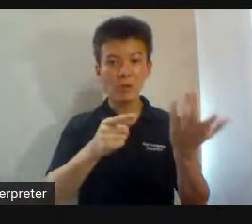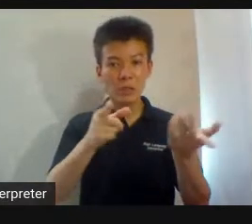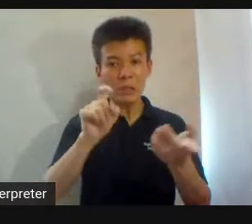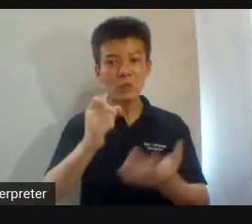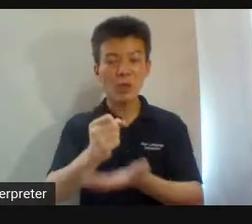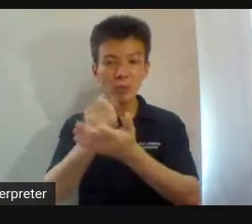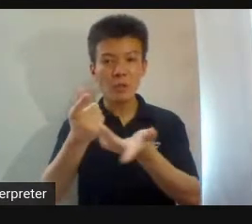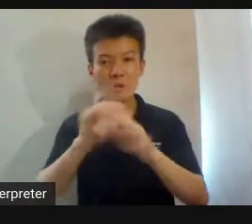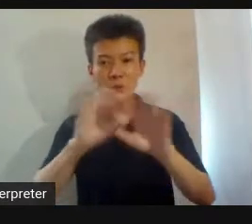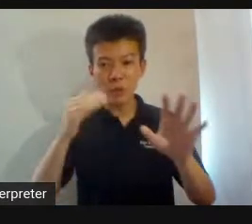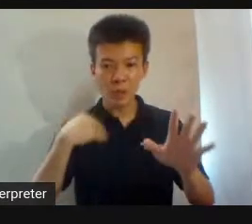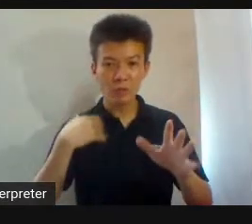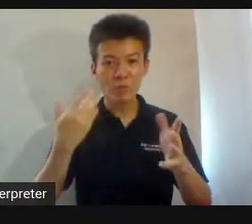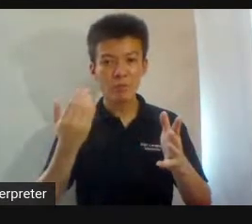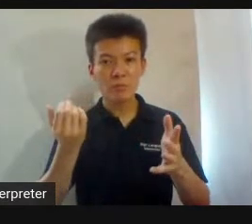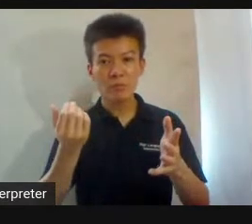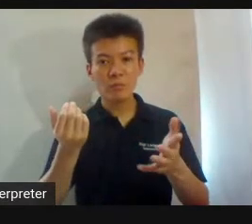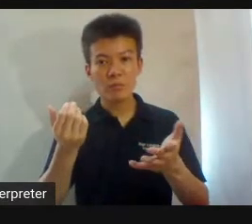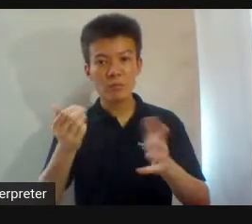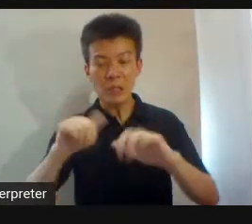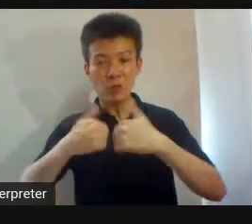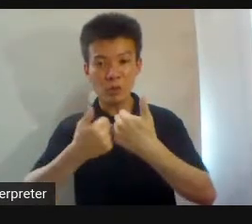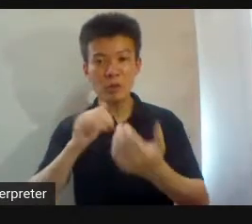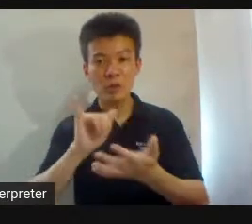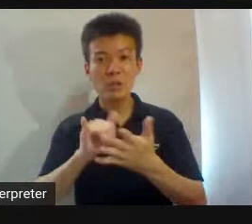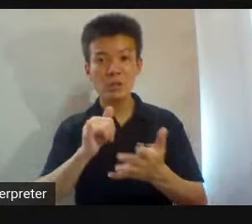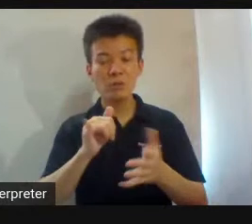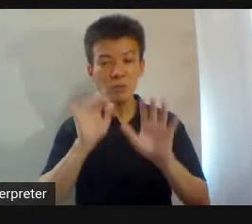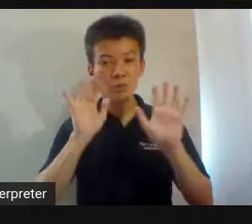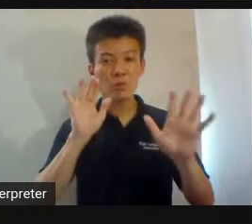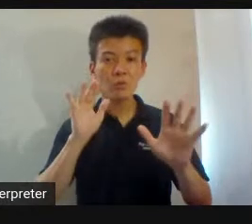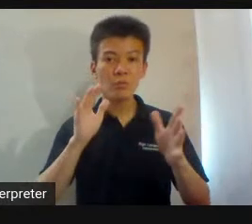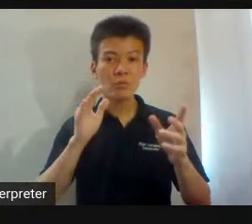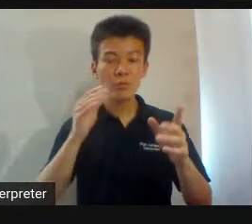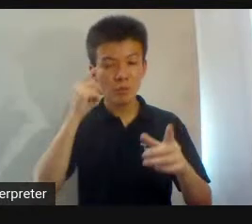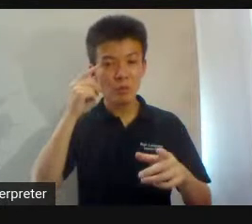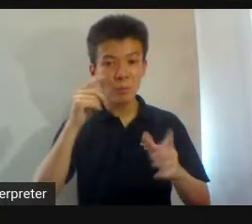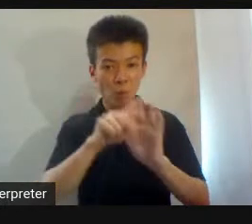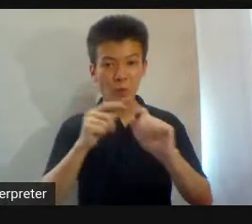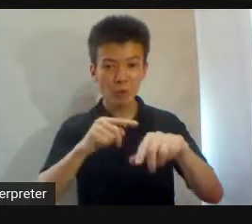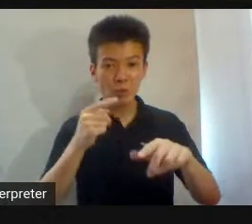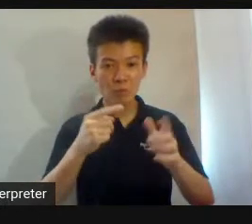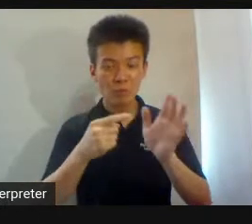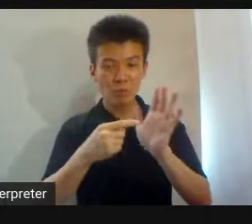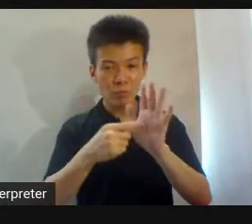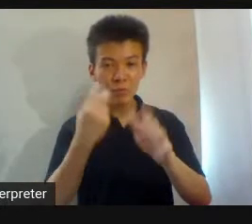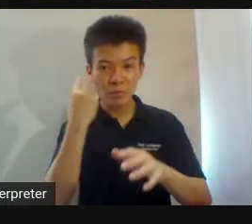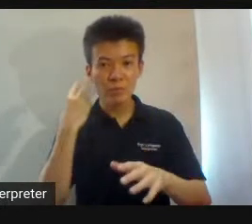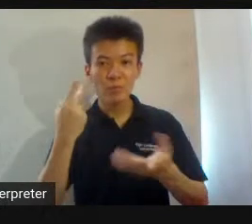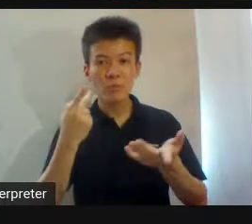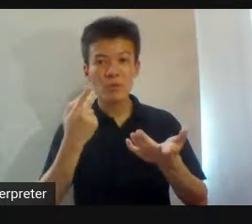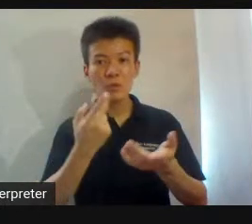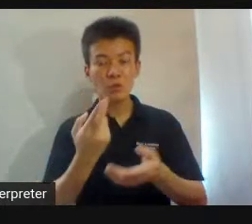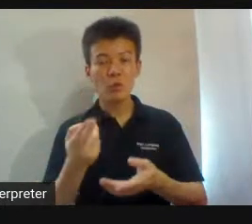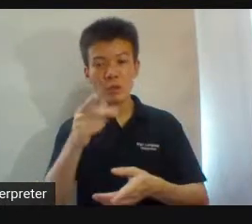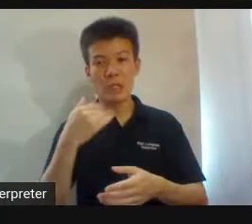have agency. So this is a great moment to reflect on actually the resources they have.